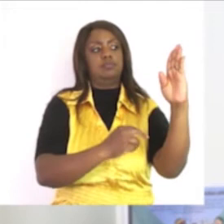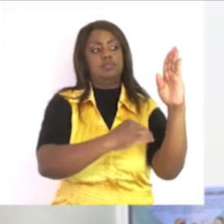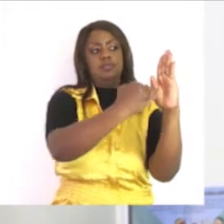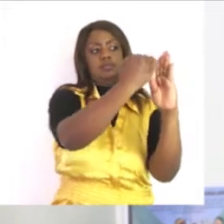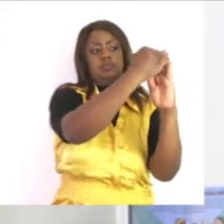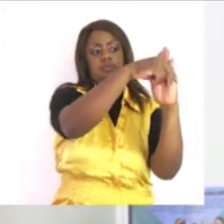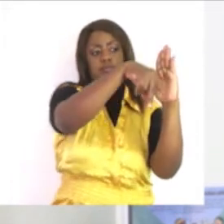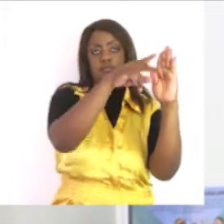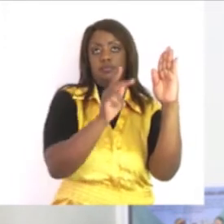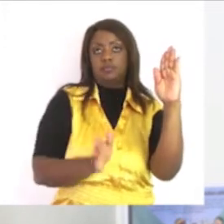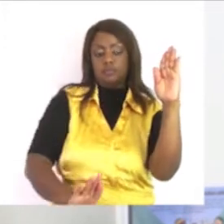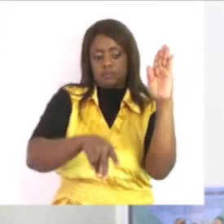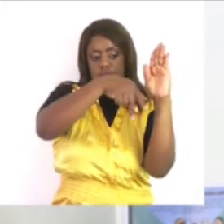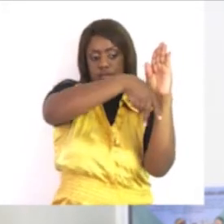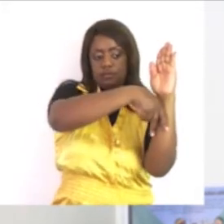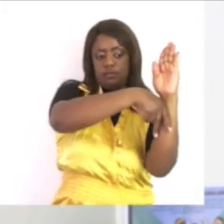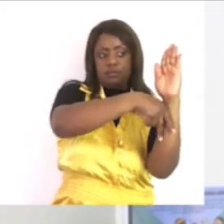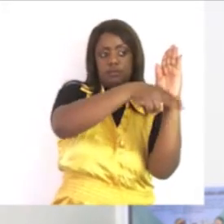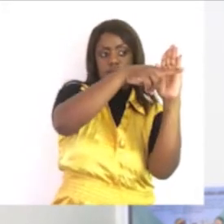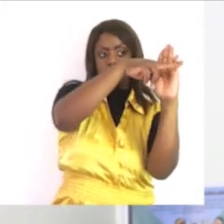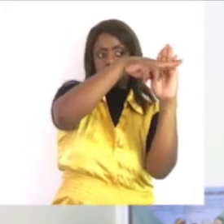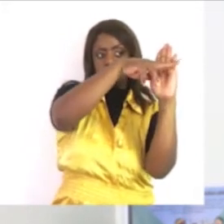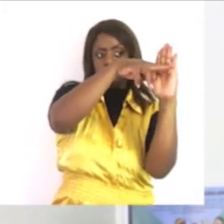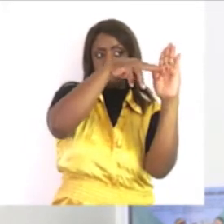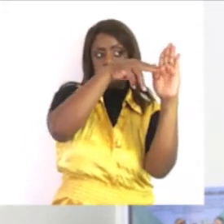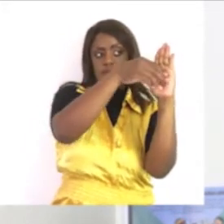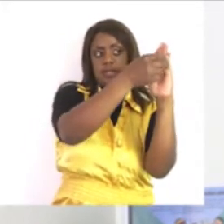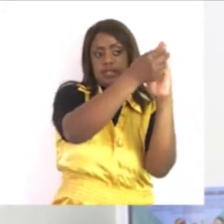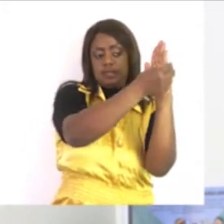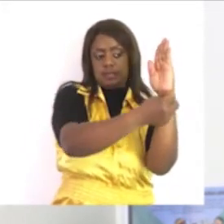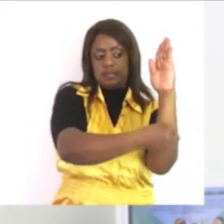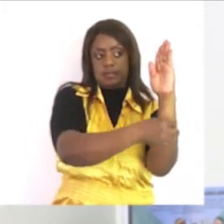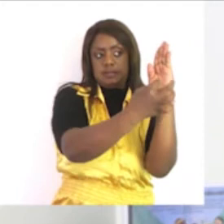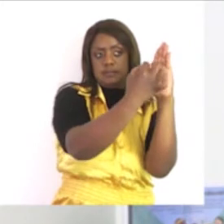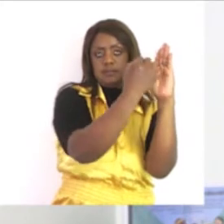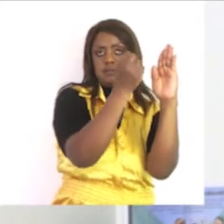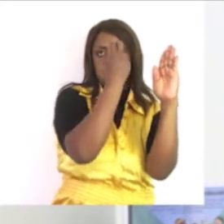this also straight. And I have to look if it's straight,